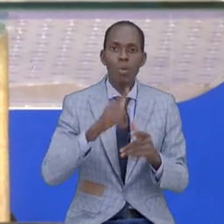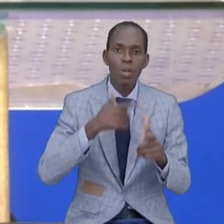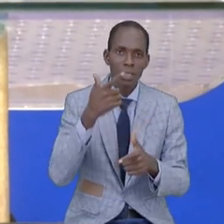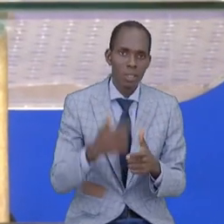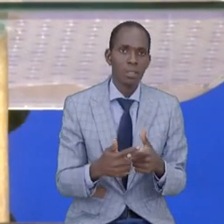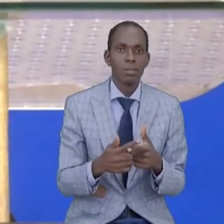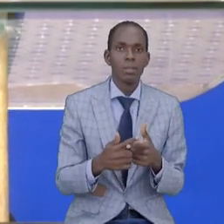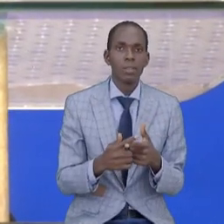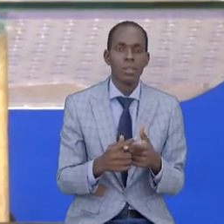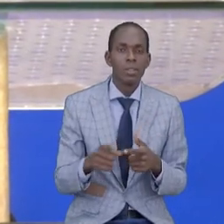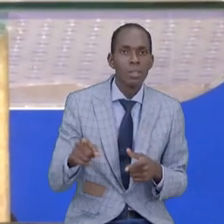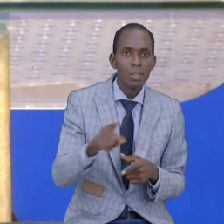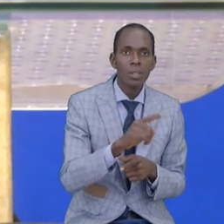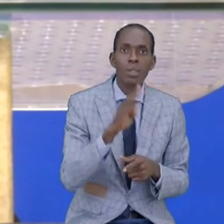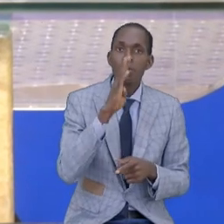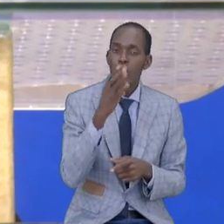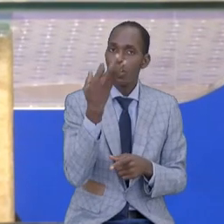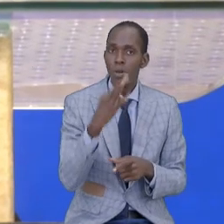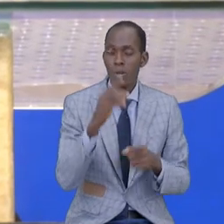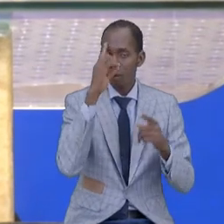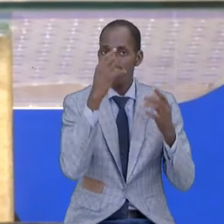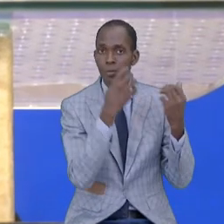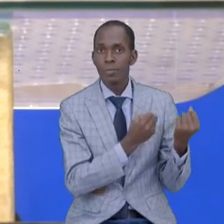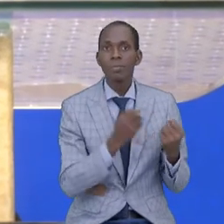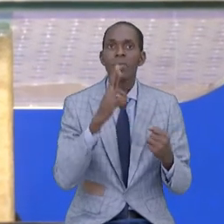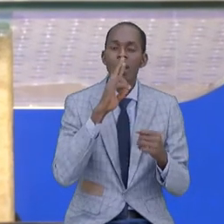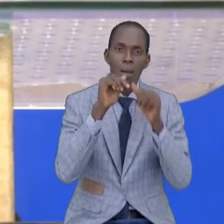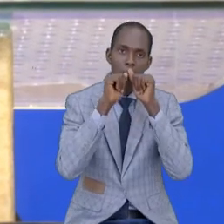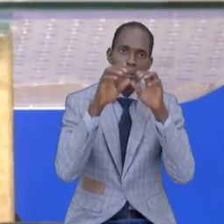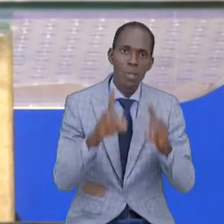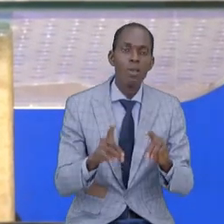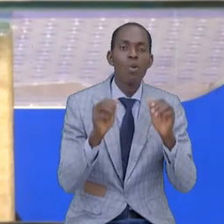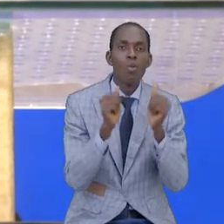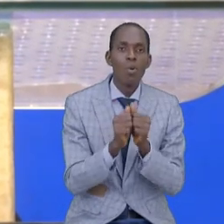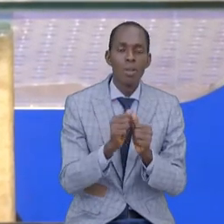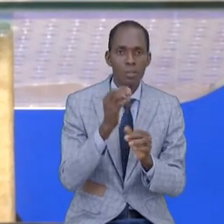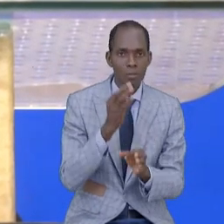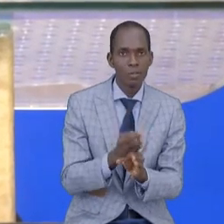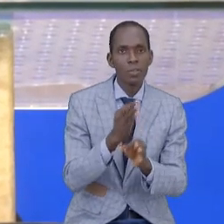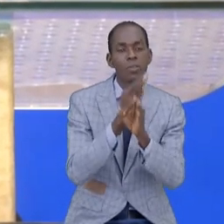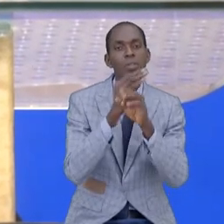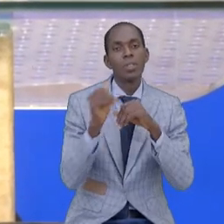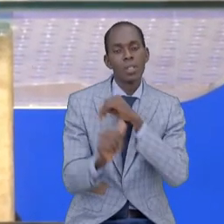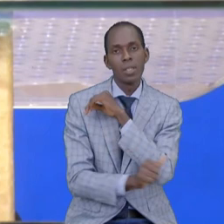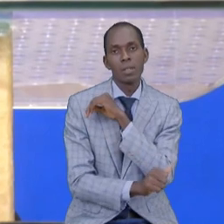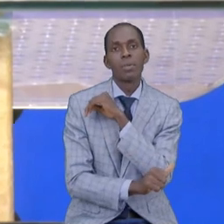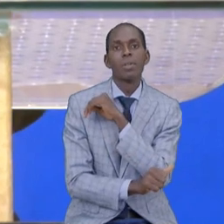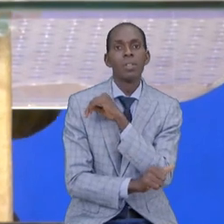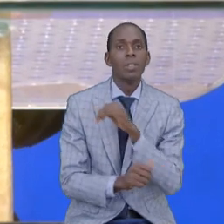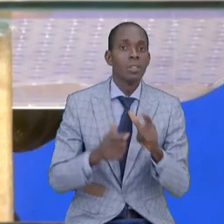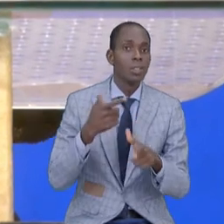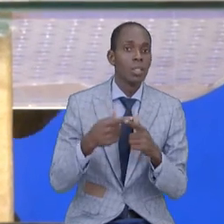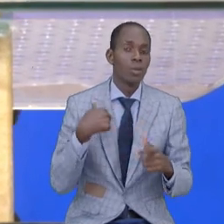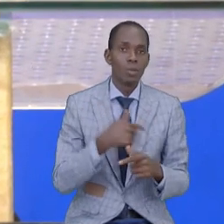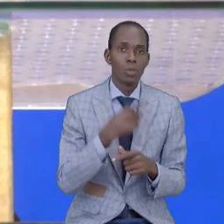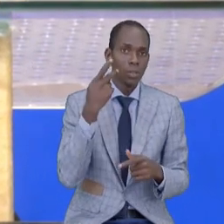they which be of faith are blessed with faithful Abraham. Now you'll see as